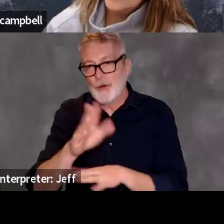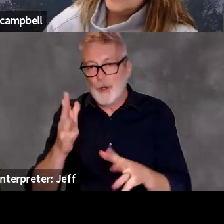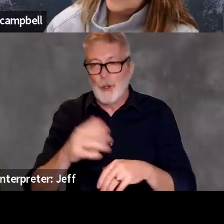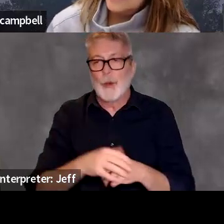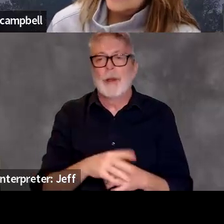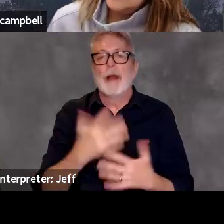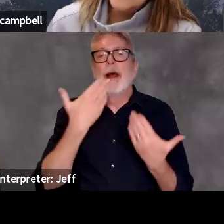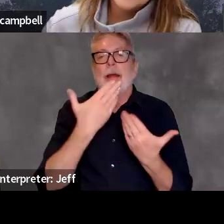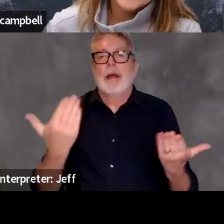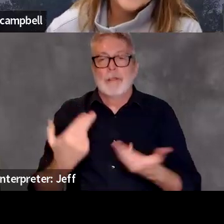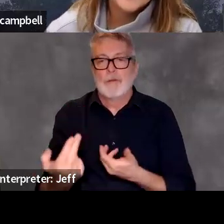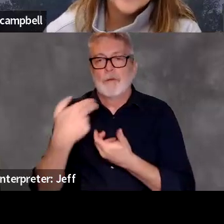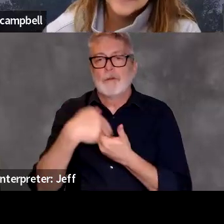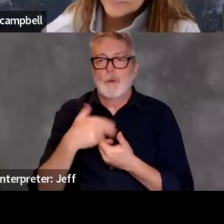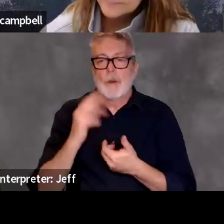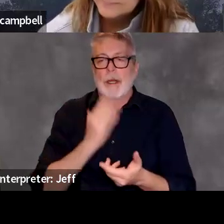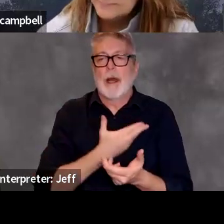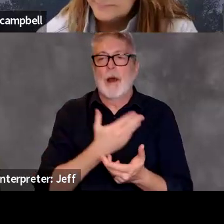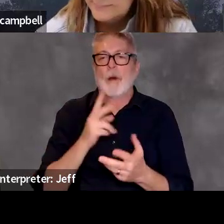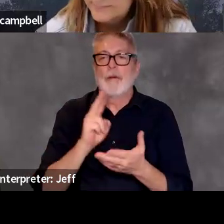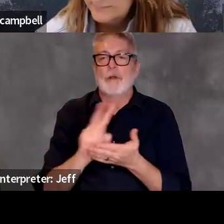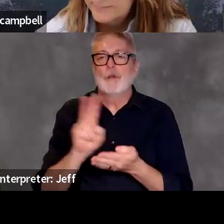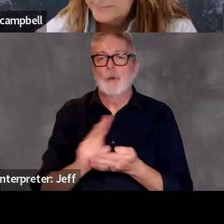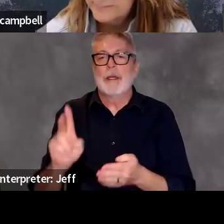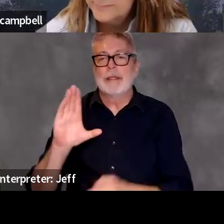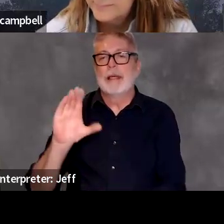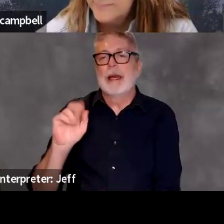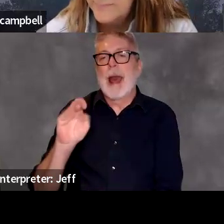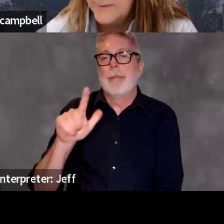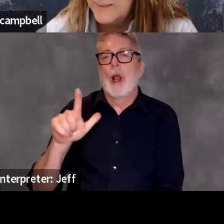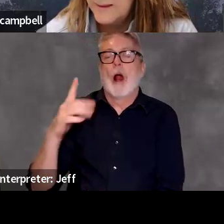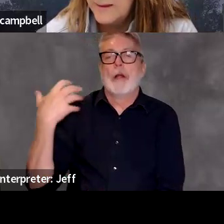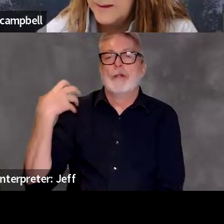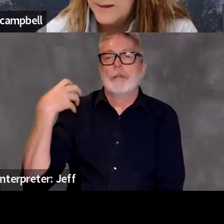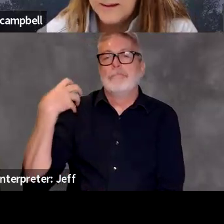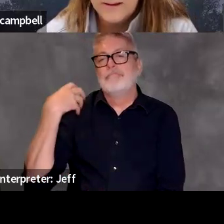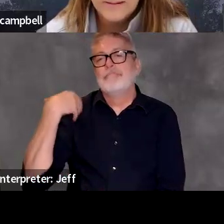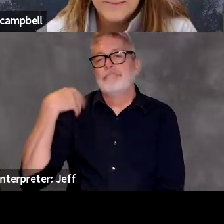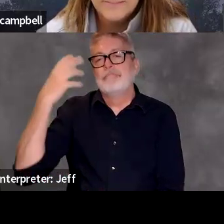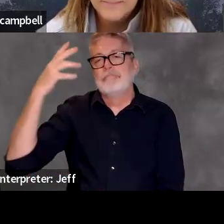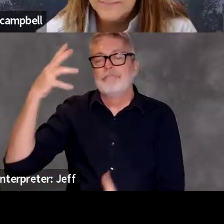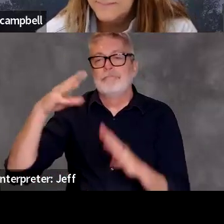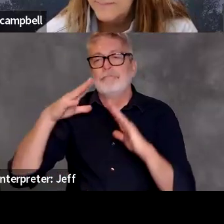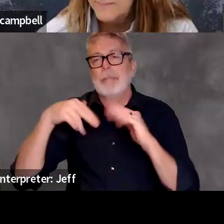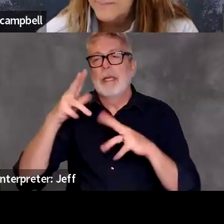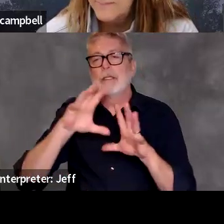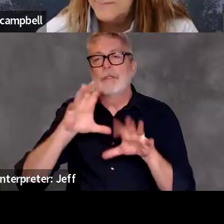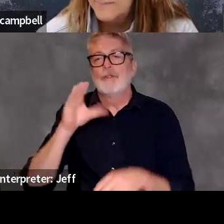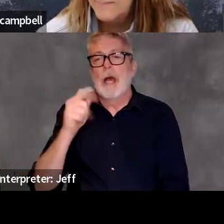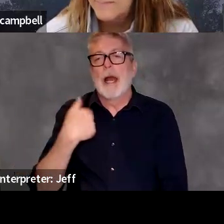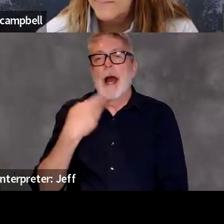Thanks for coming to our every other week Capital Chat. I'm Brooke Lovelace, the Executive Director of the Iowa Developmental Disabilities